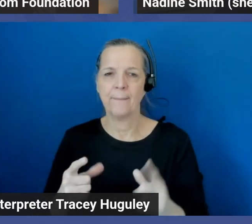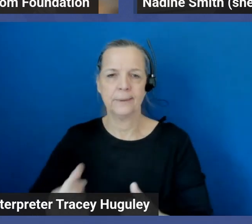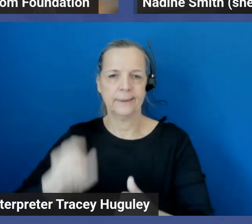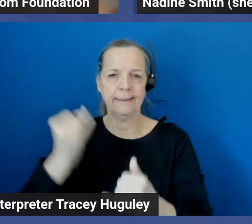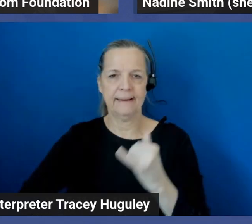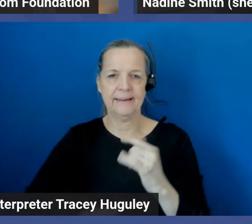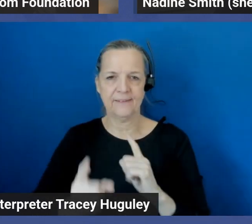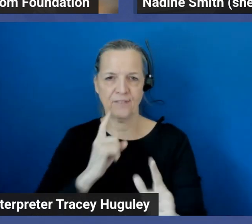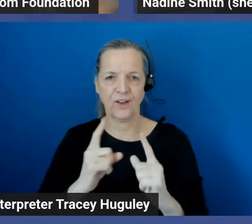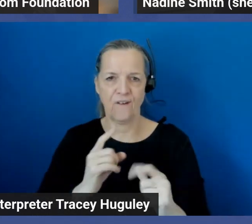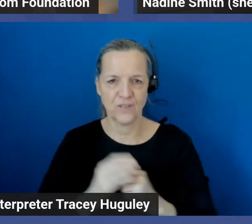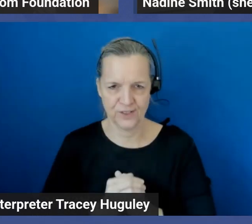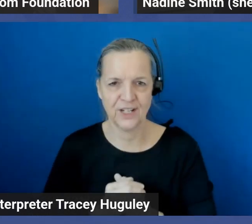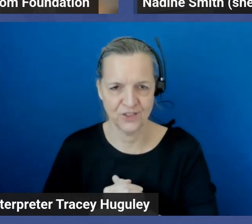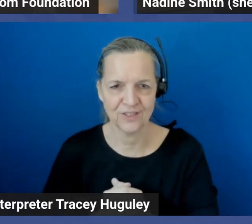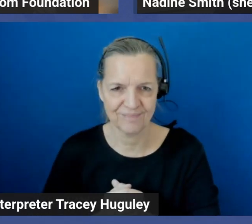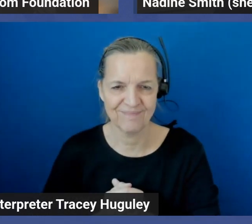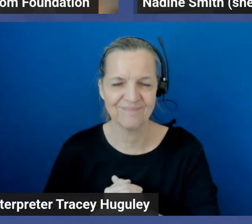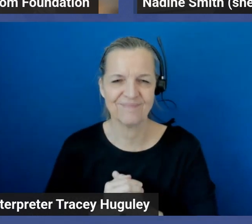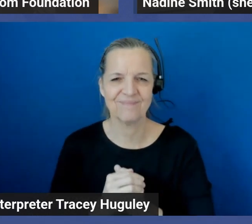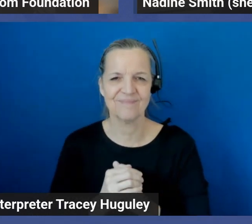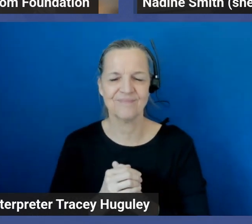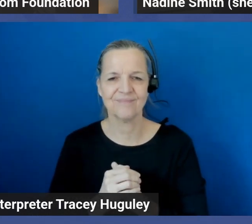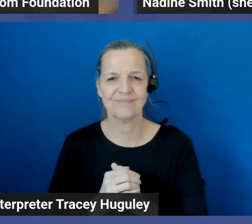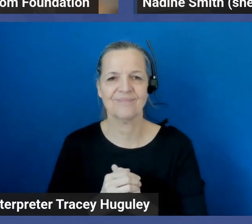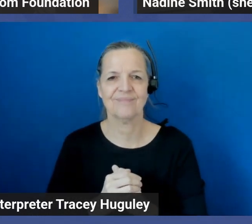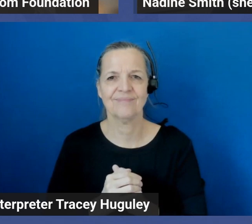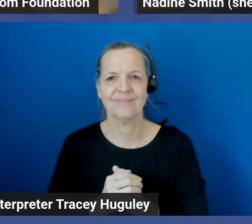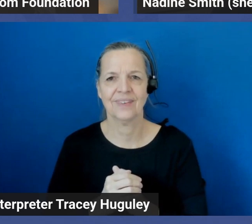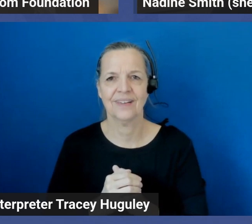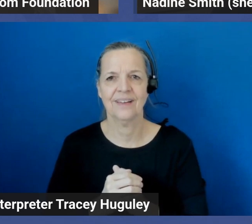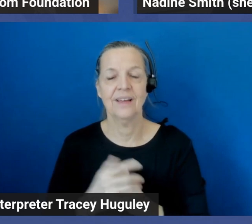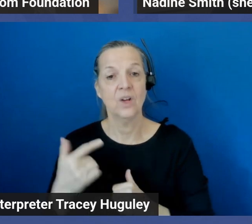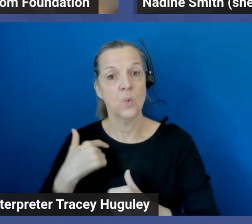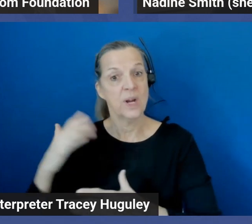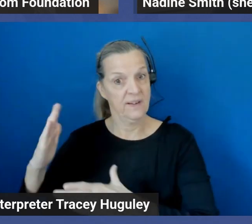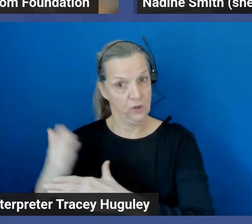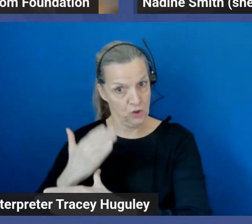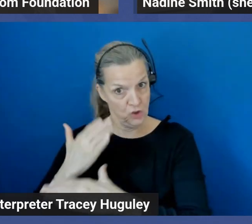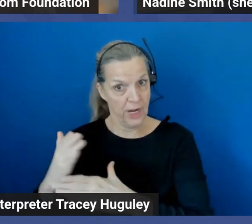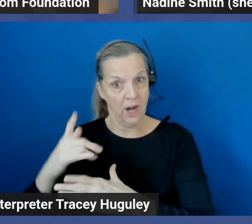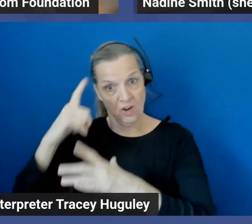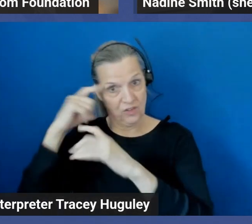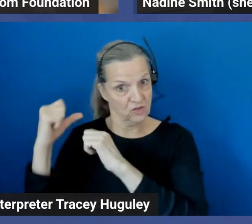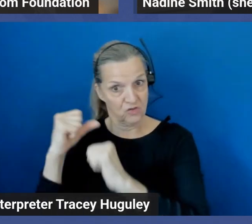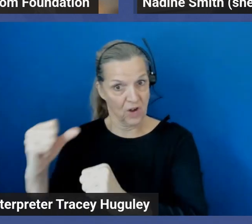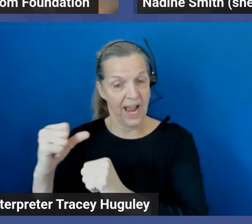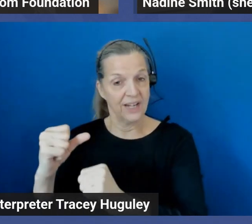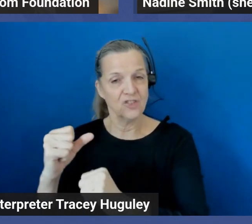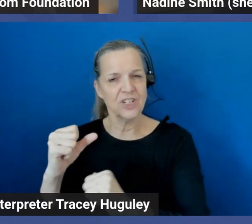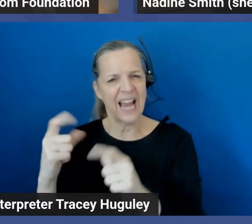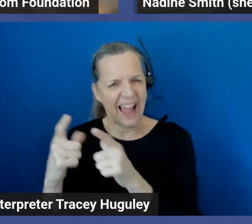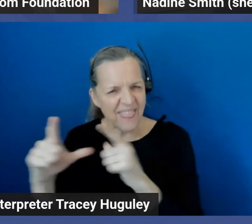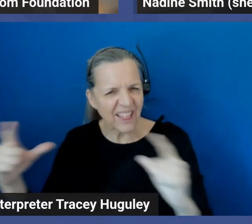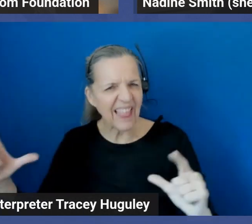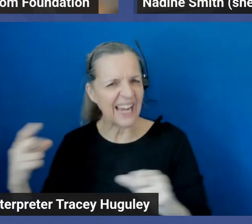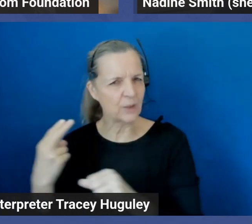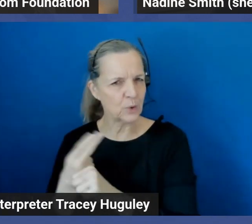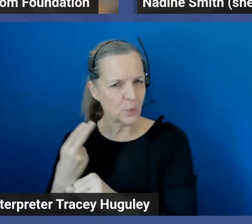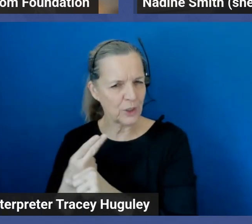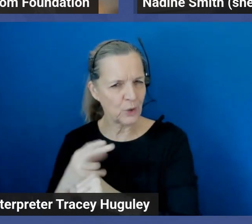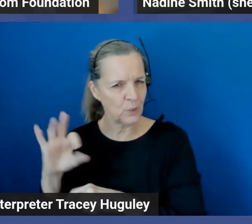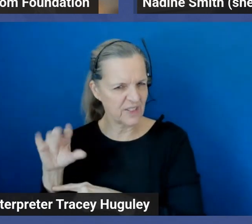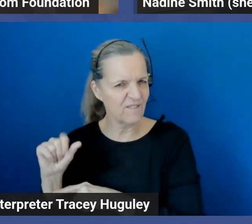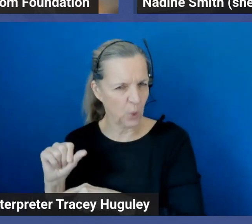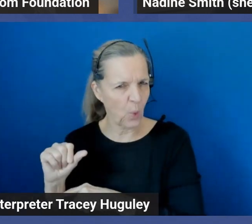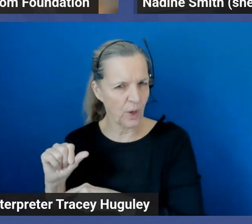conversation. So yeah, we've been able to share the strategies, even the language that we use in